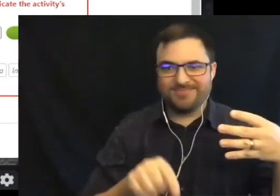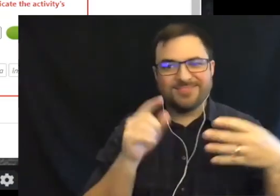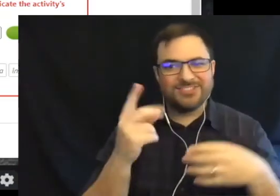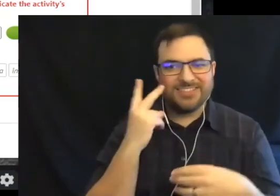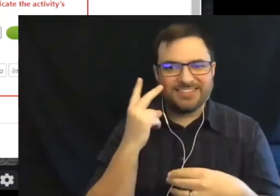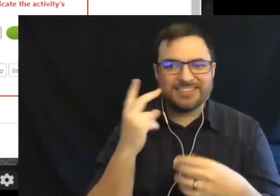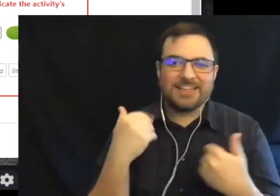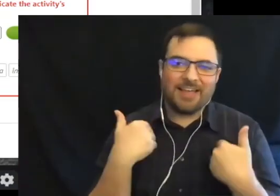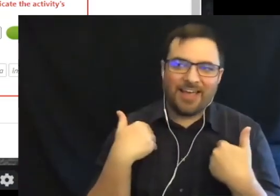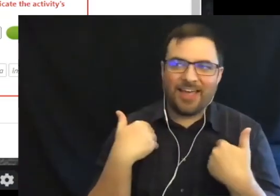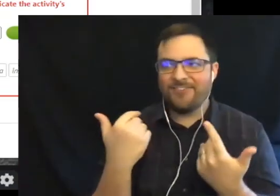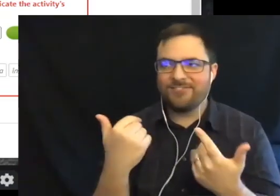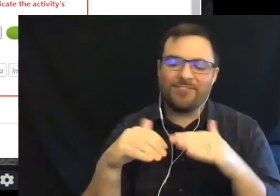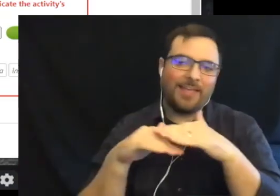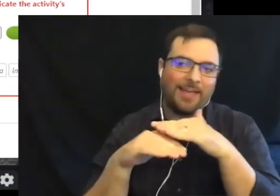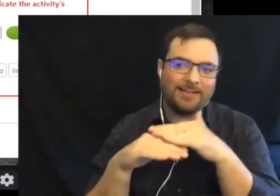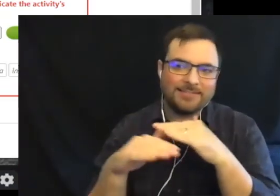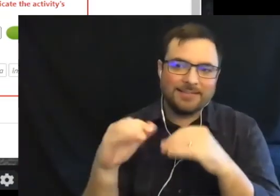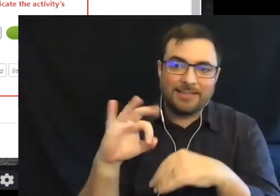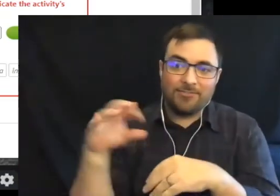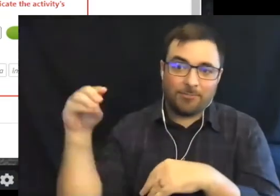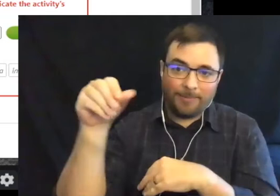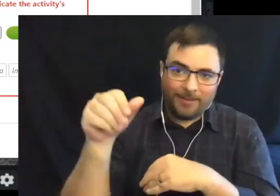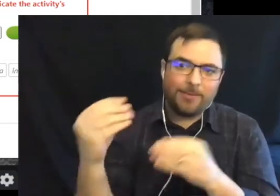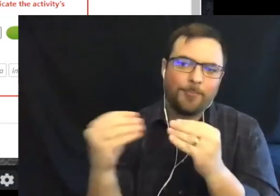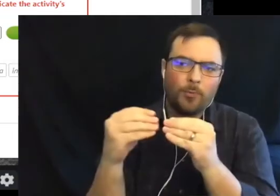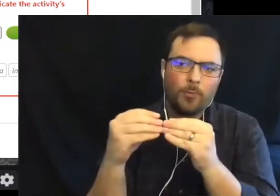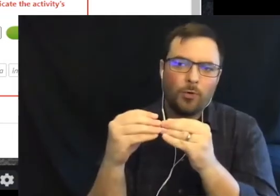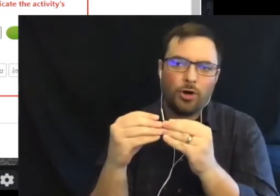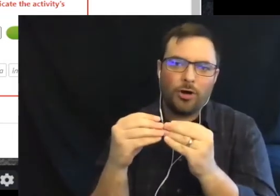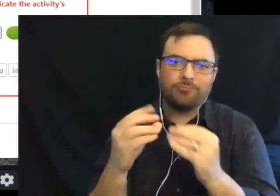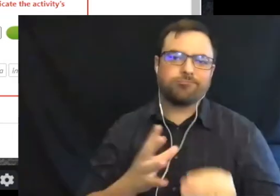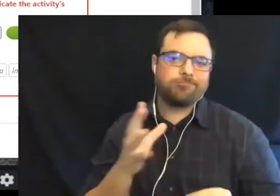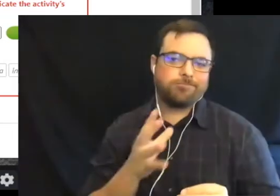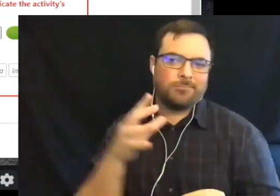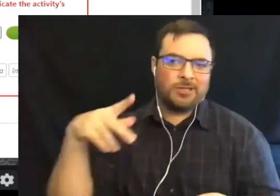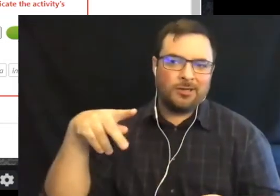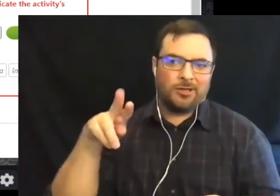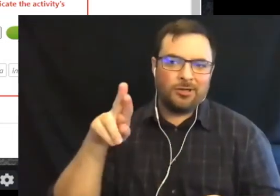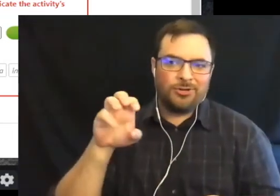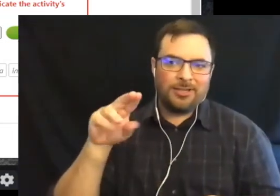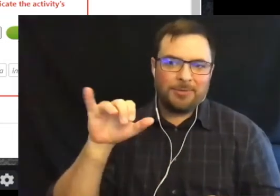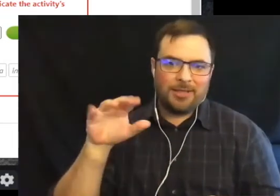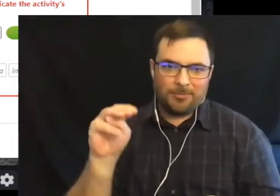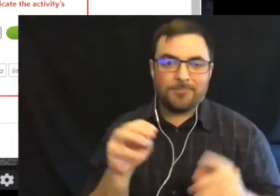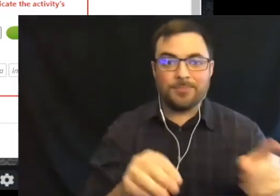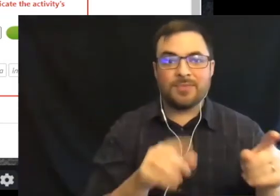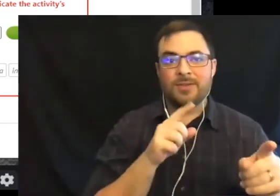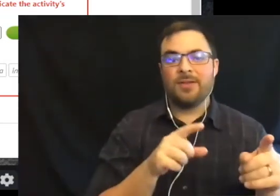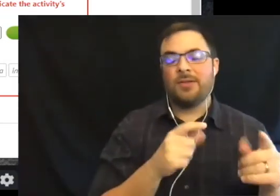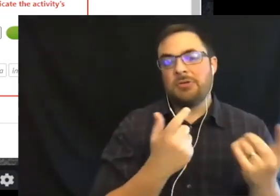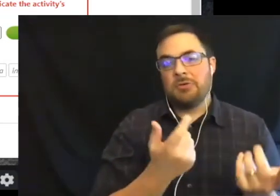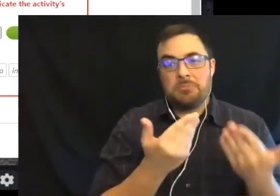features, but like I said, I don't pay for that. And then it always wants you to give a label, so a tag, so that other teachers can find it. So I might